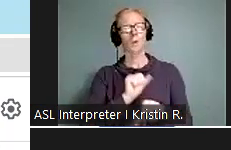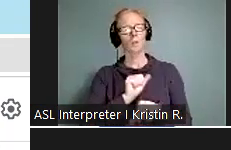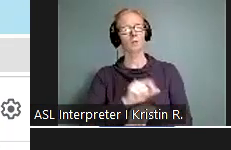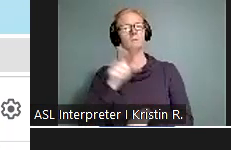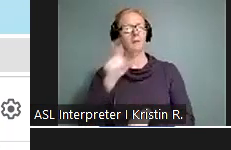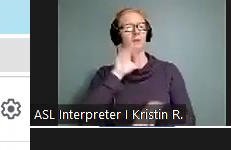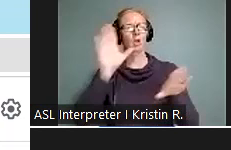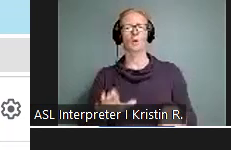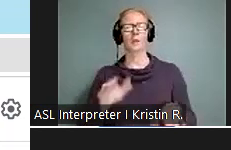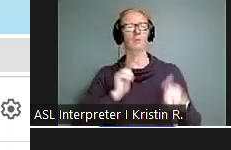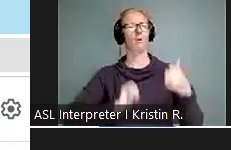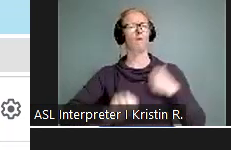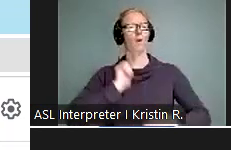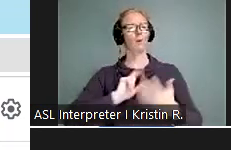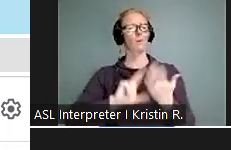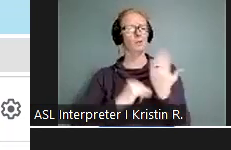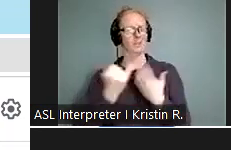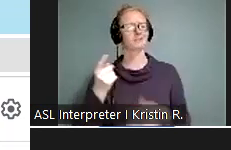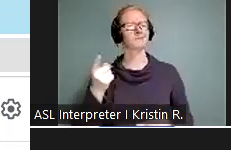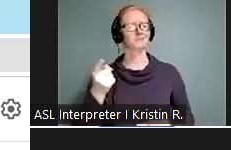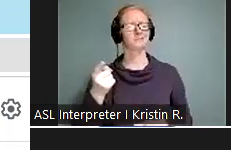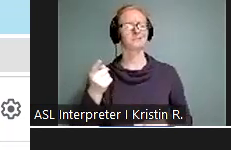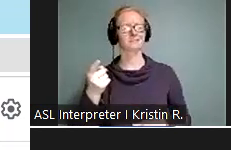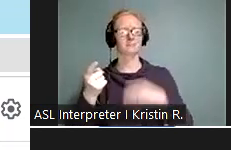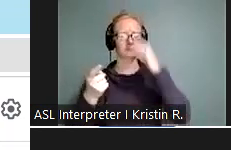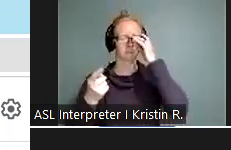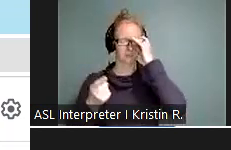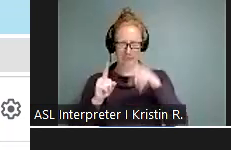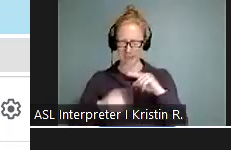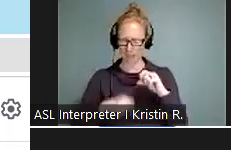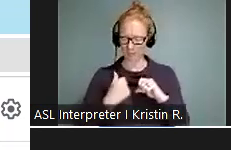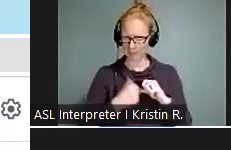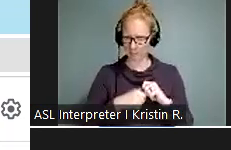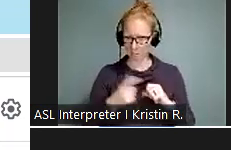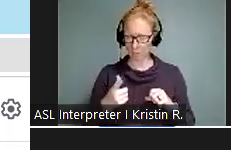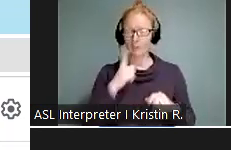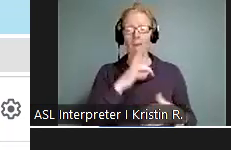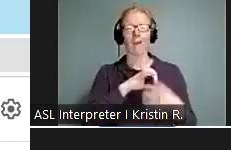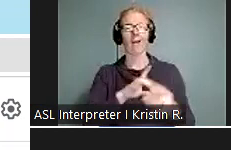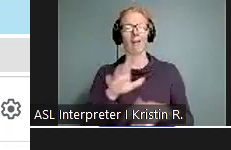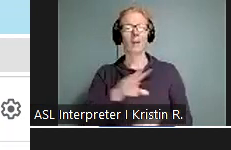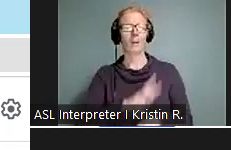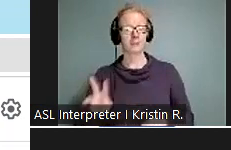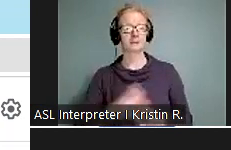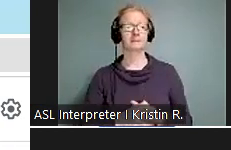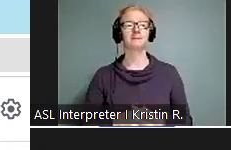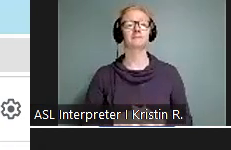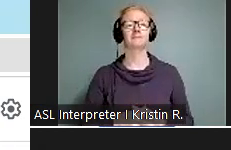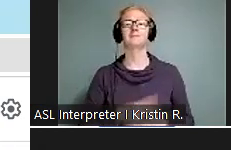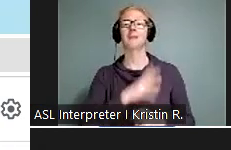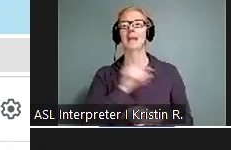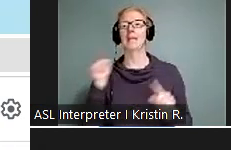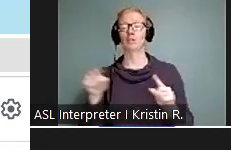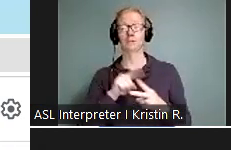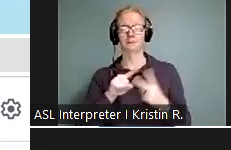a great performance project that I can't remember when they were formed, but it links to their website here and here.